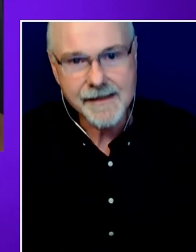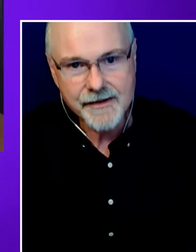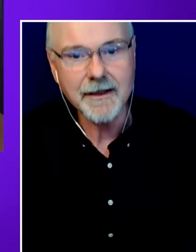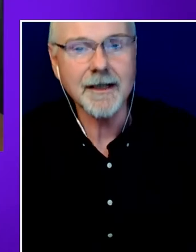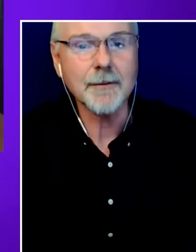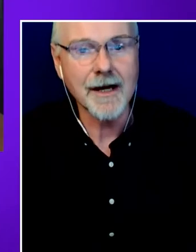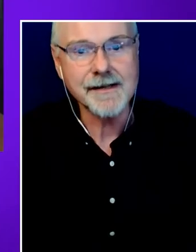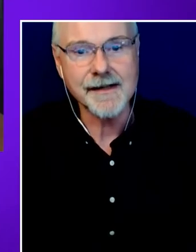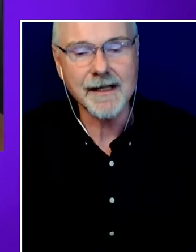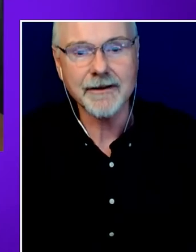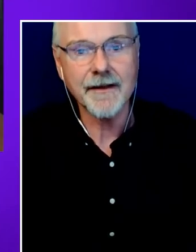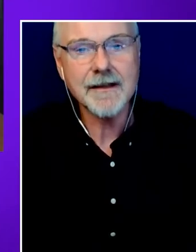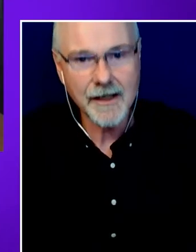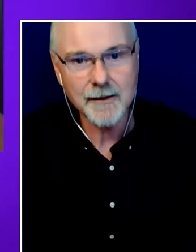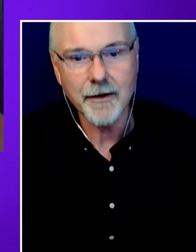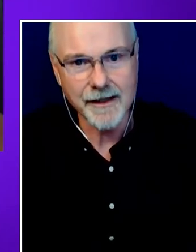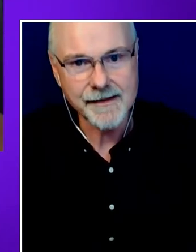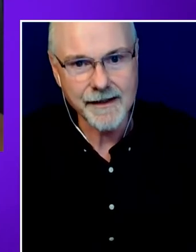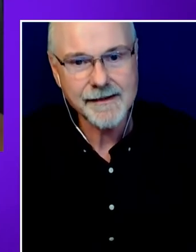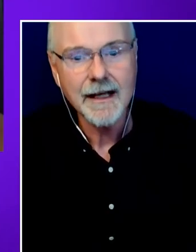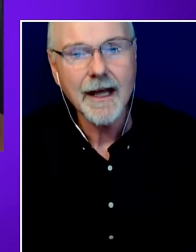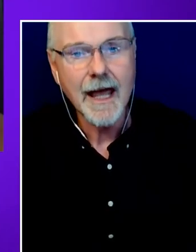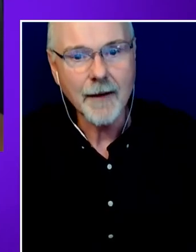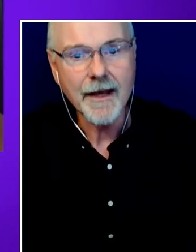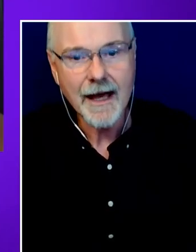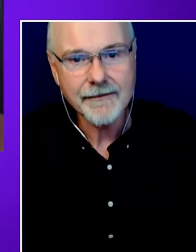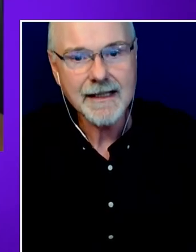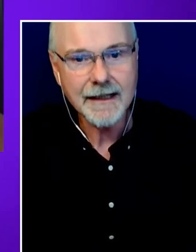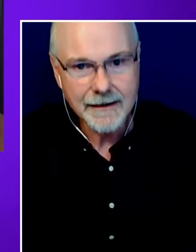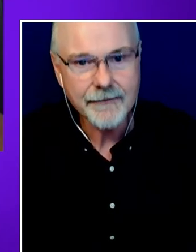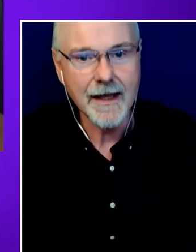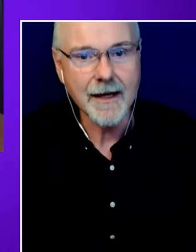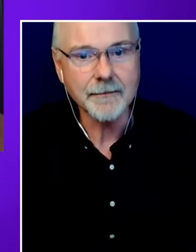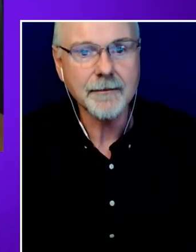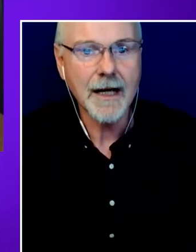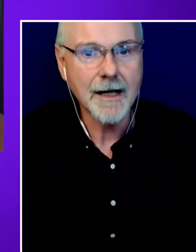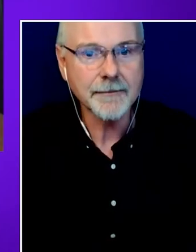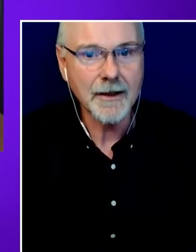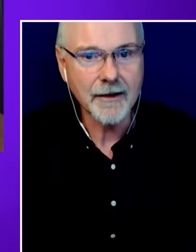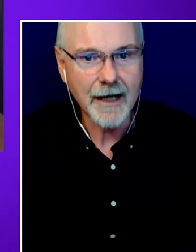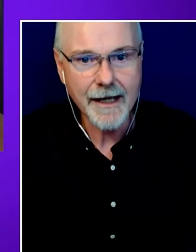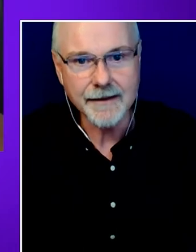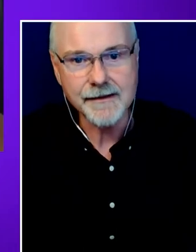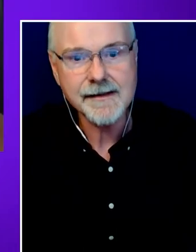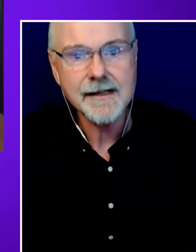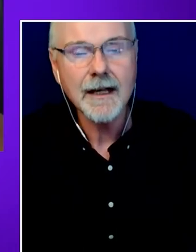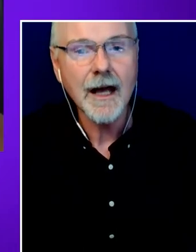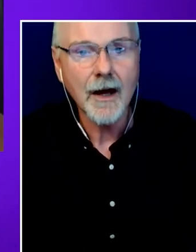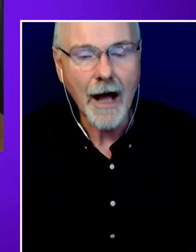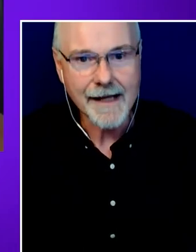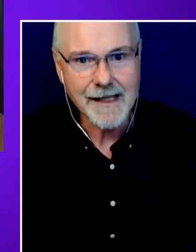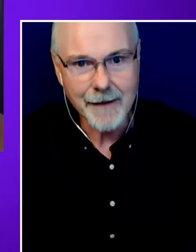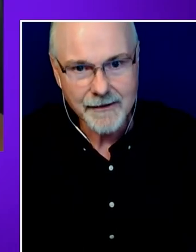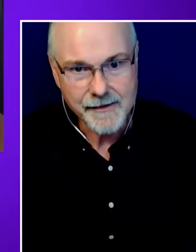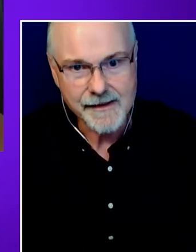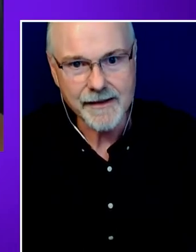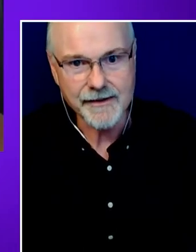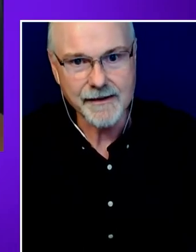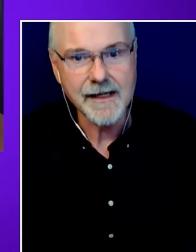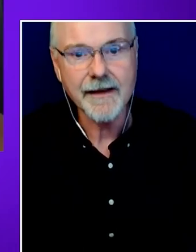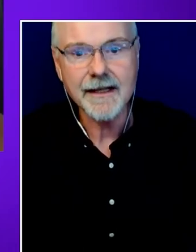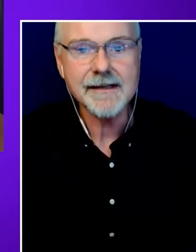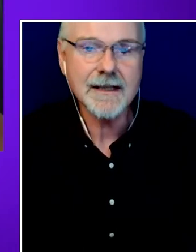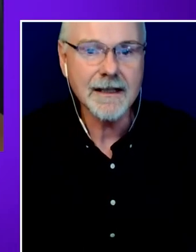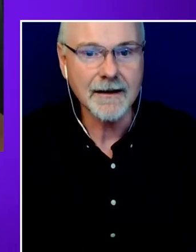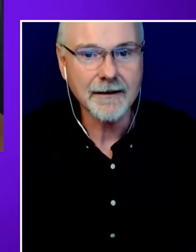in the decision-making process of it, in the entire process. And we have to give them, guidance as they make those